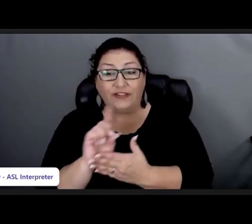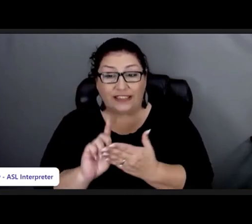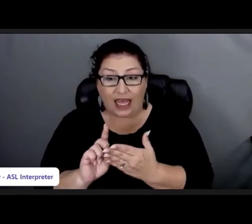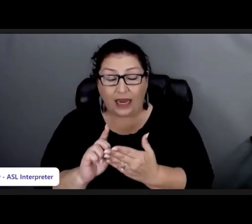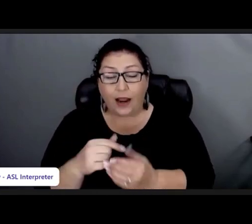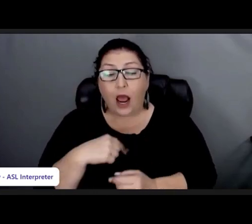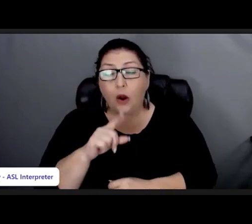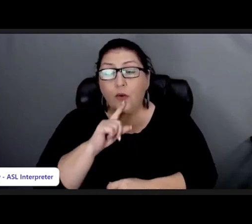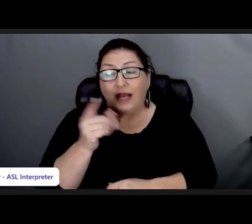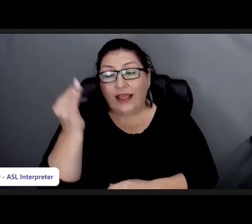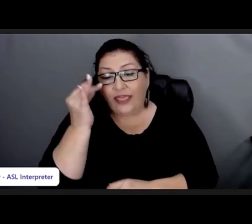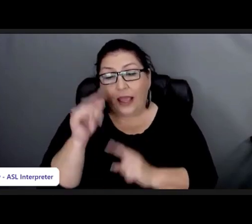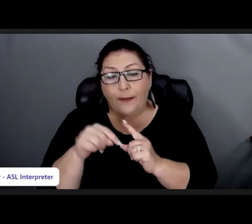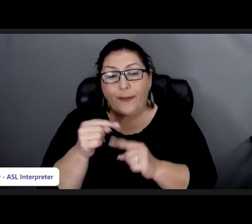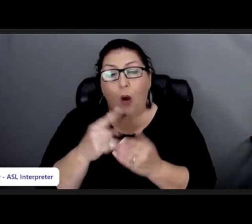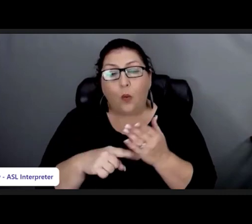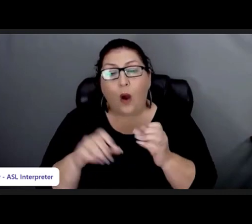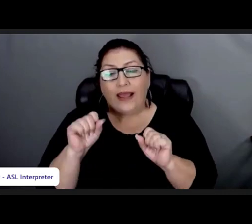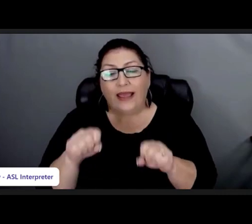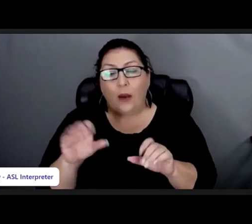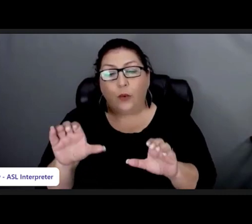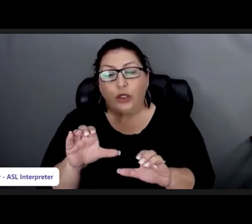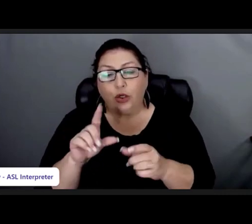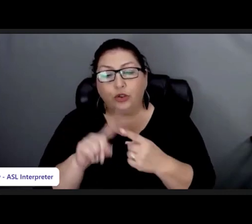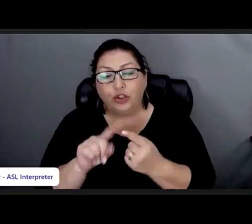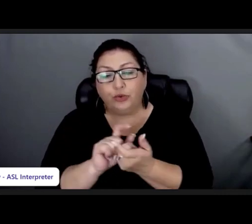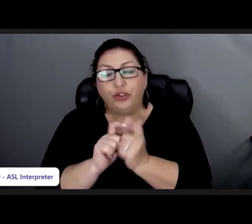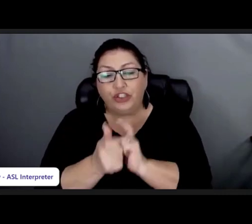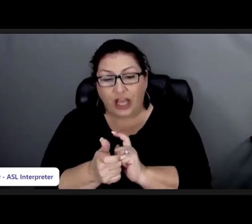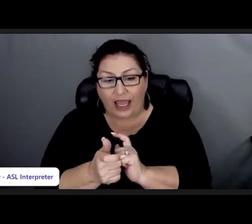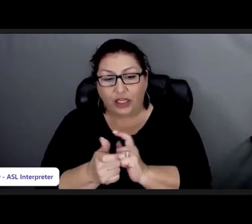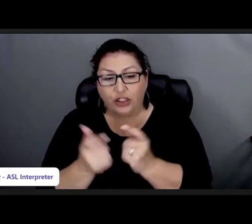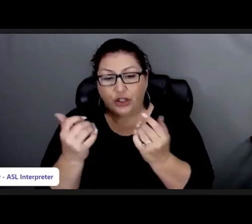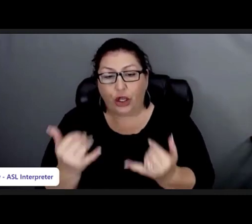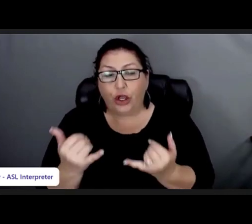really think about what could we do to change the current